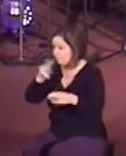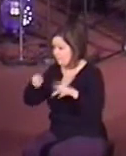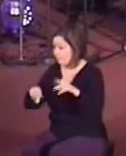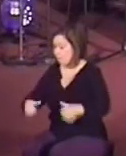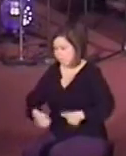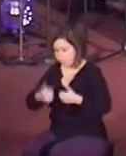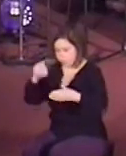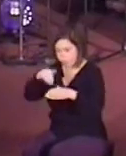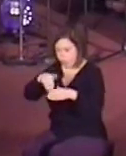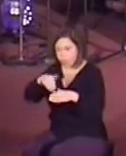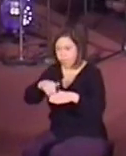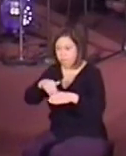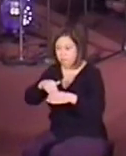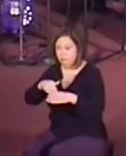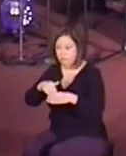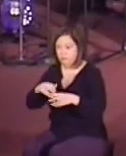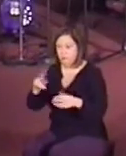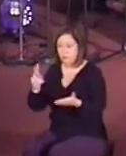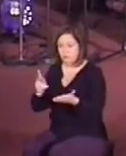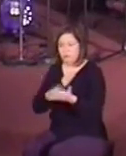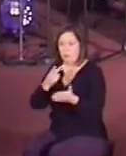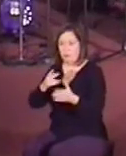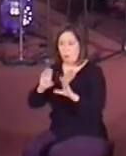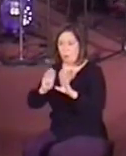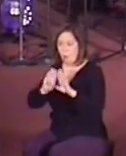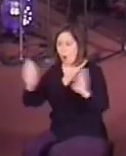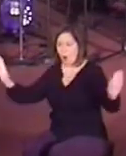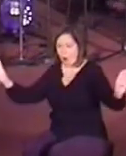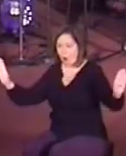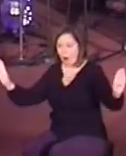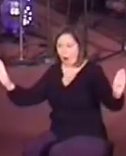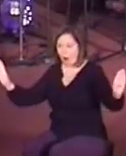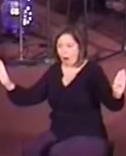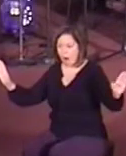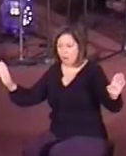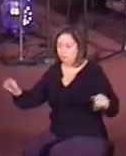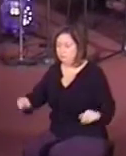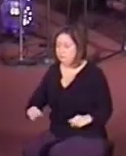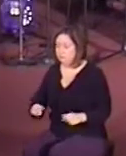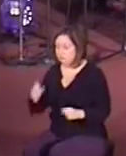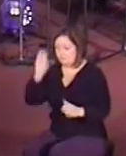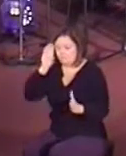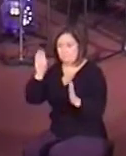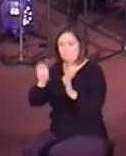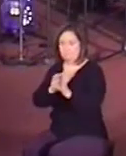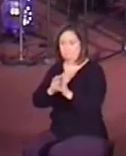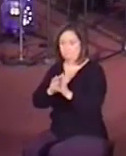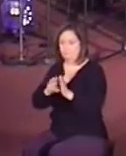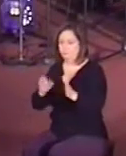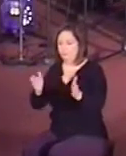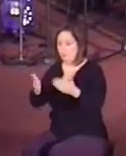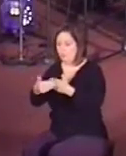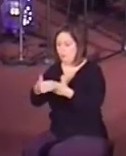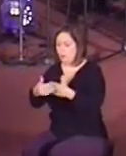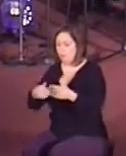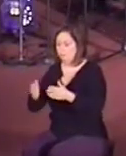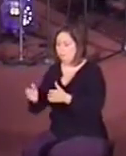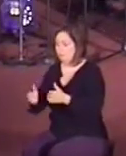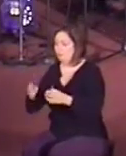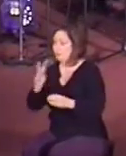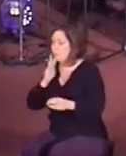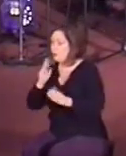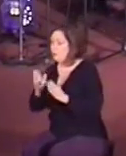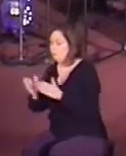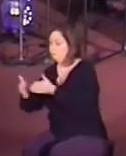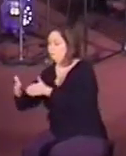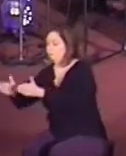dwell inside. And it had double reinforced walls. So if you can picture this large square next to the Euphrates River with this